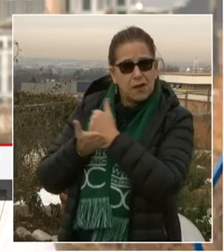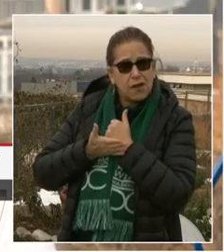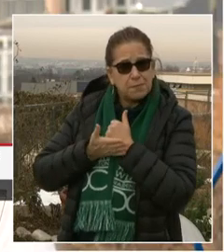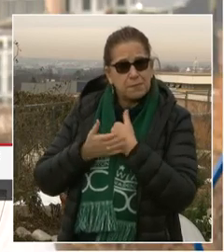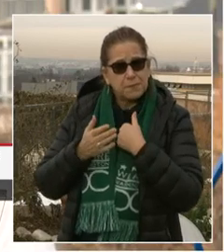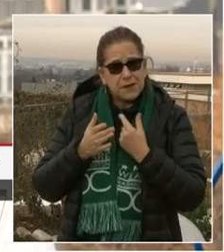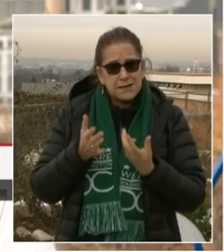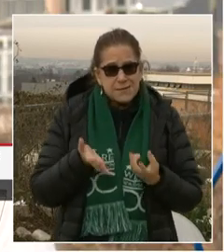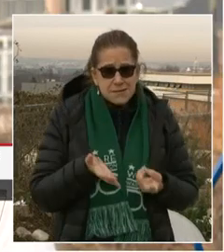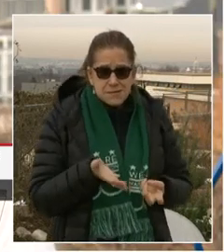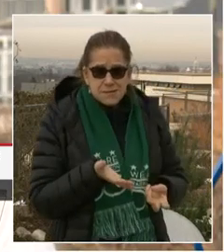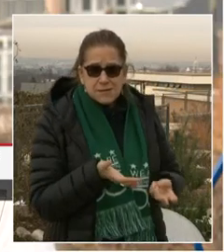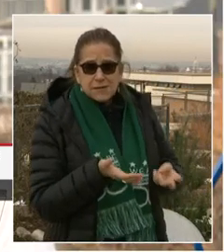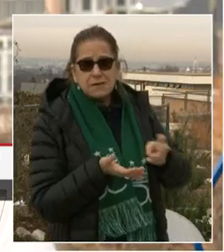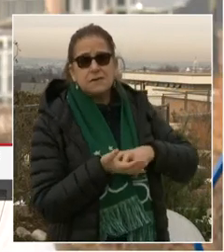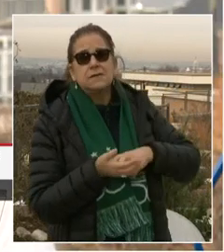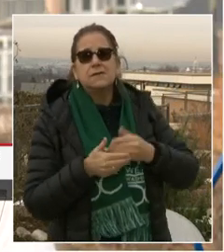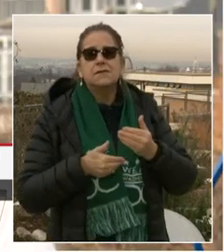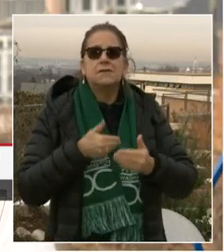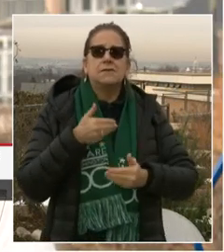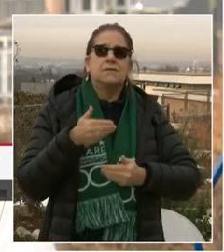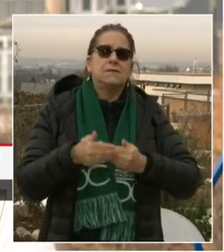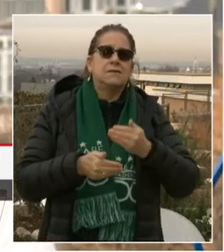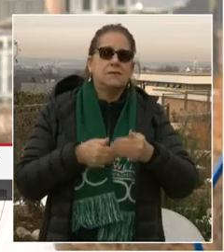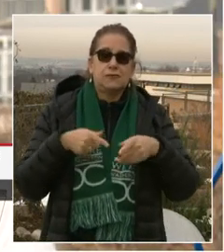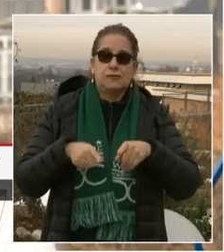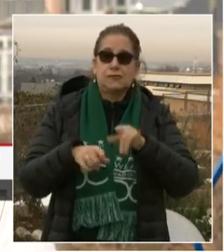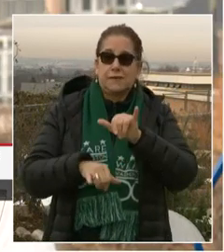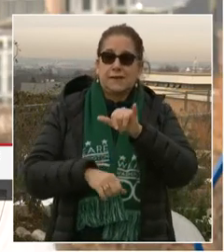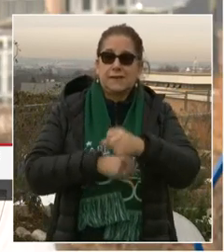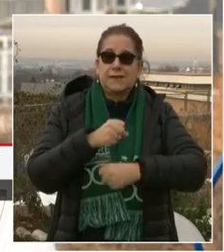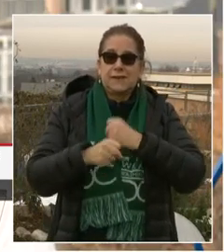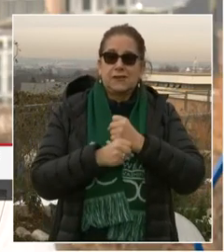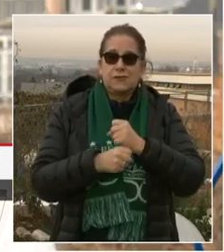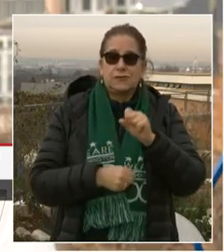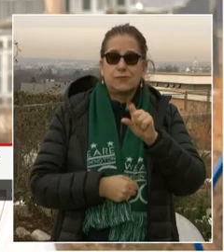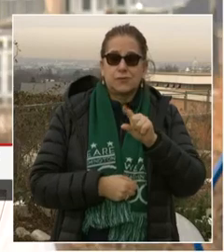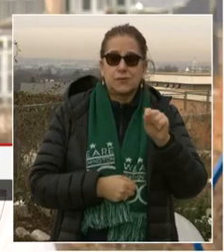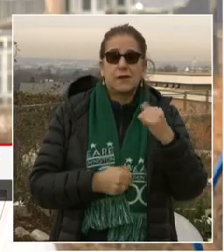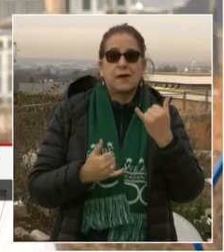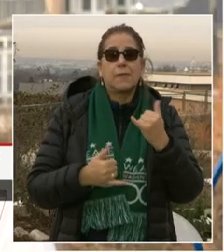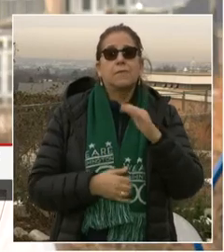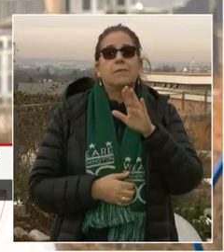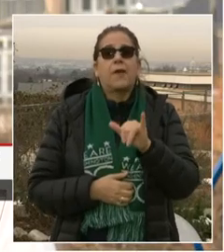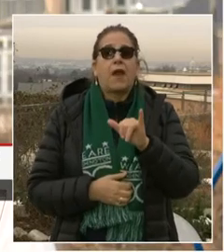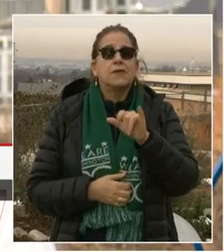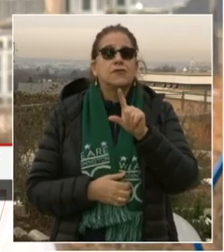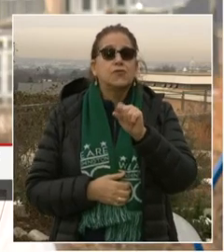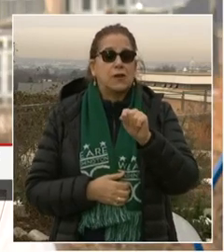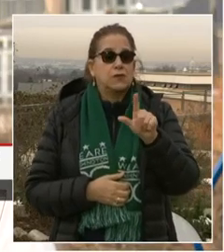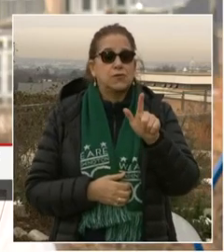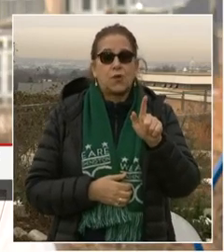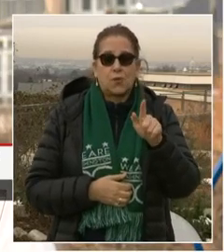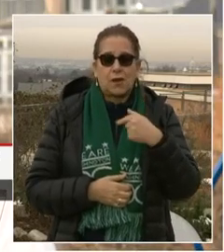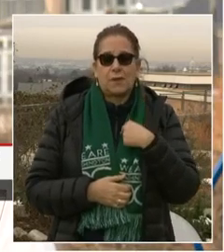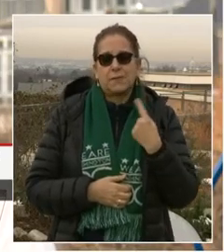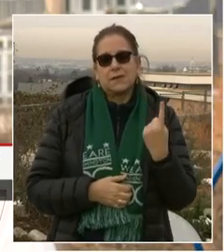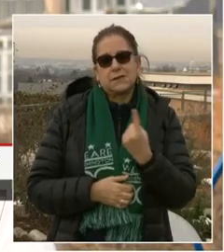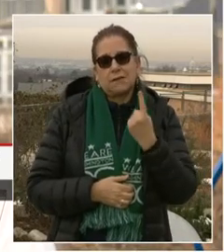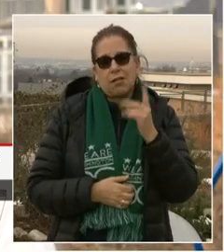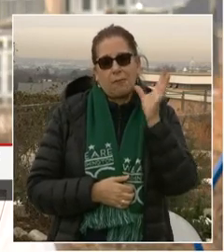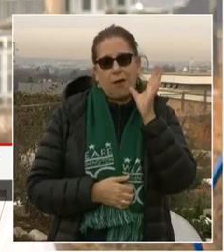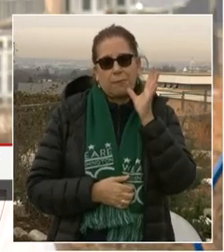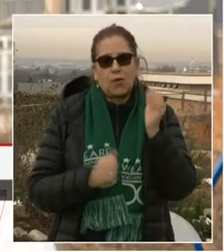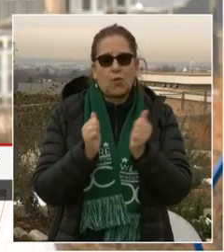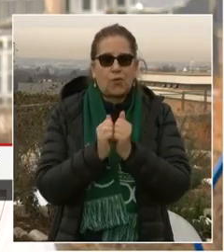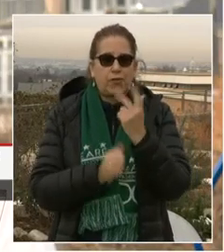2020, I found myself starting 2021 as a single mom of 3 with enough funds in my bank account to pay